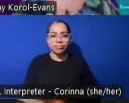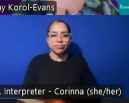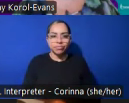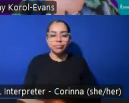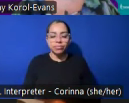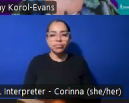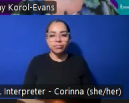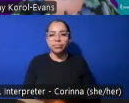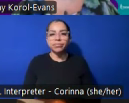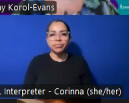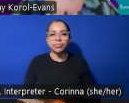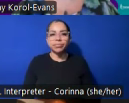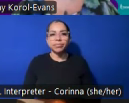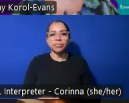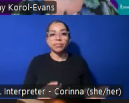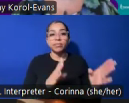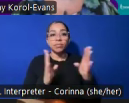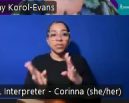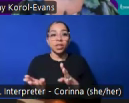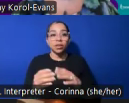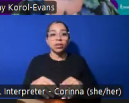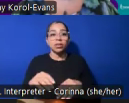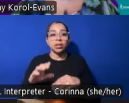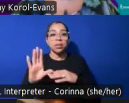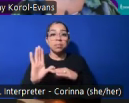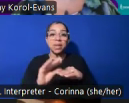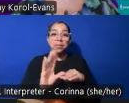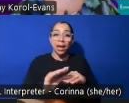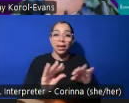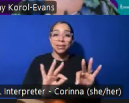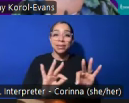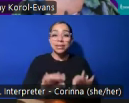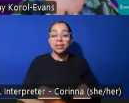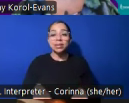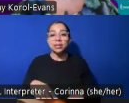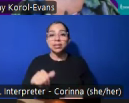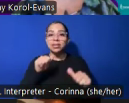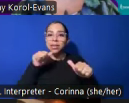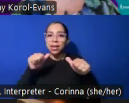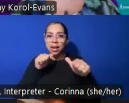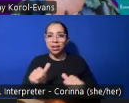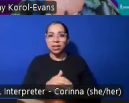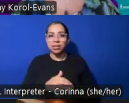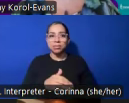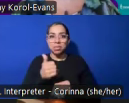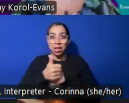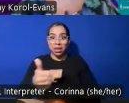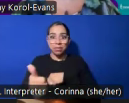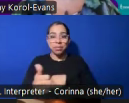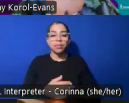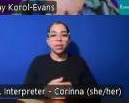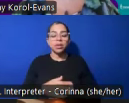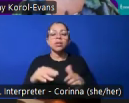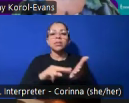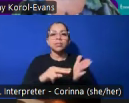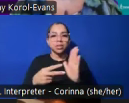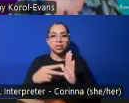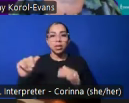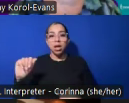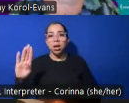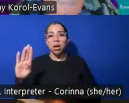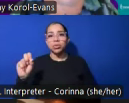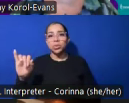And then you get into minimizing, denying, and blaming. And these are the cases where the abusive partner will say things like, oh,